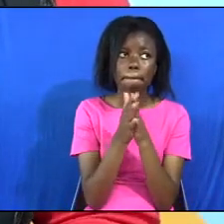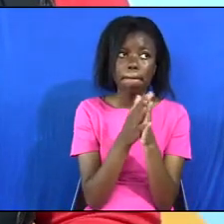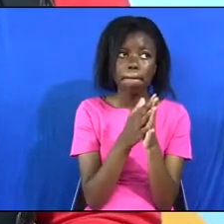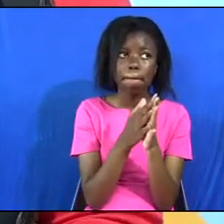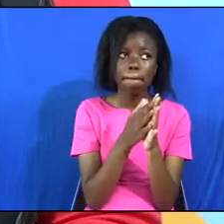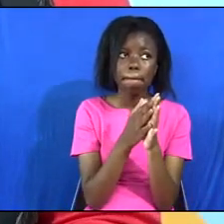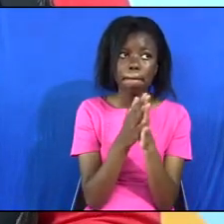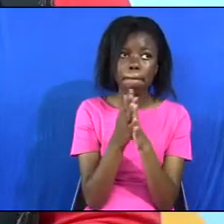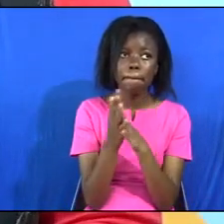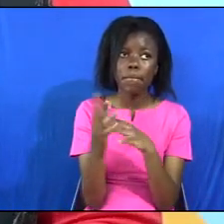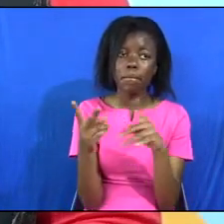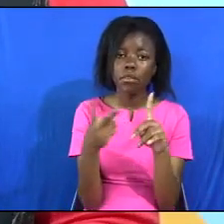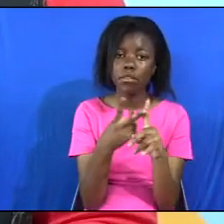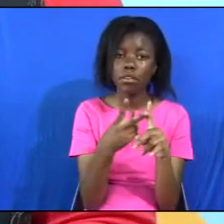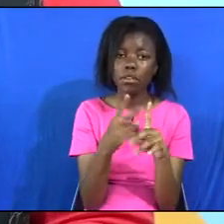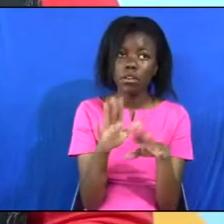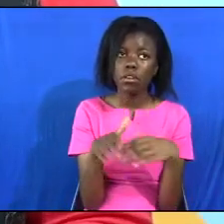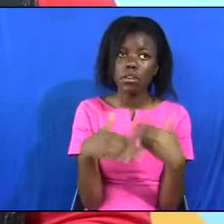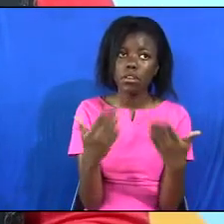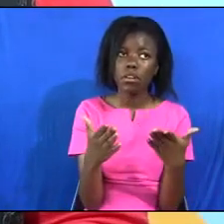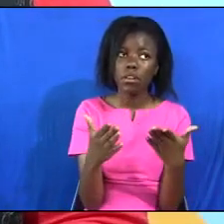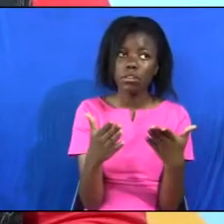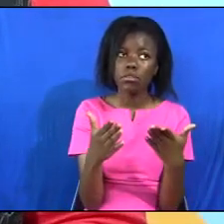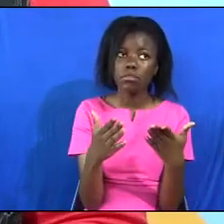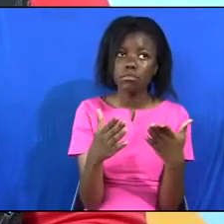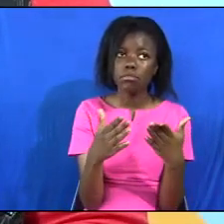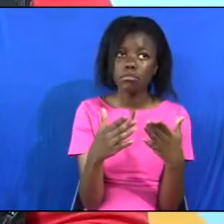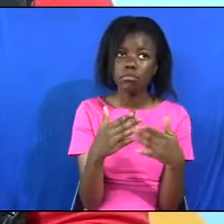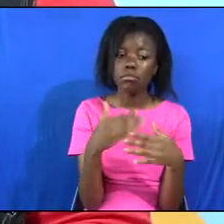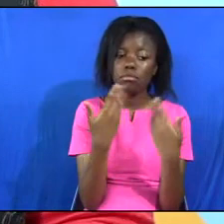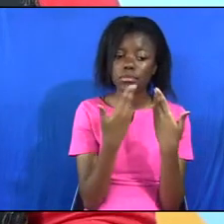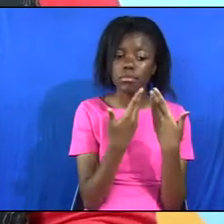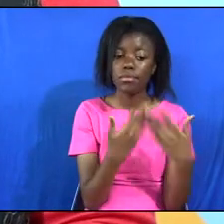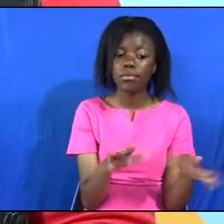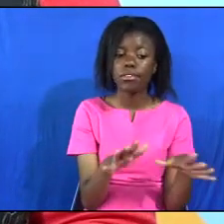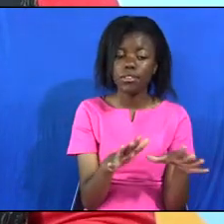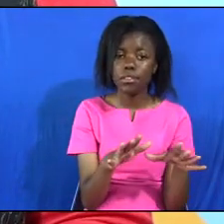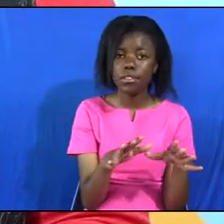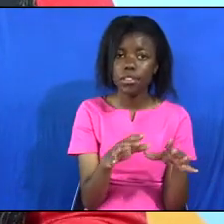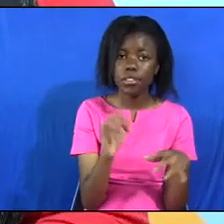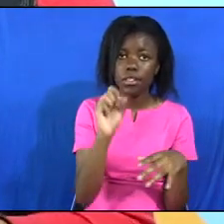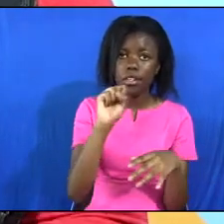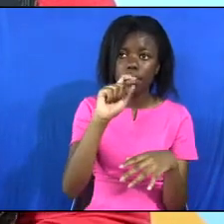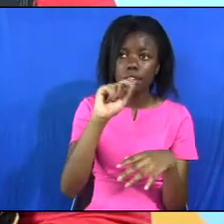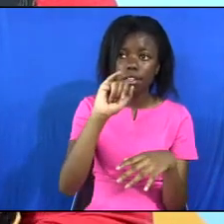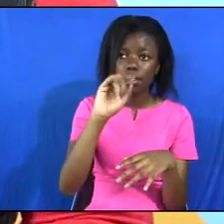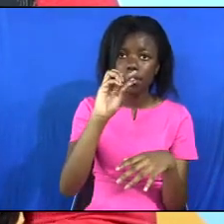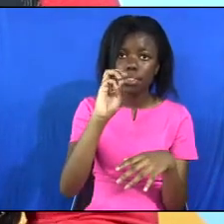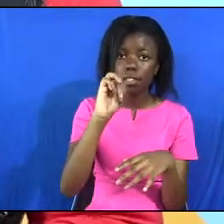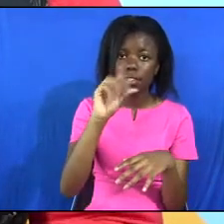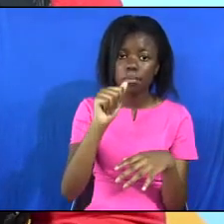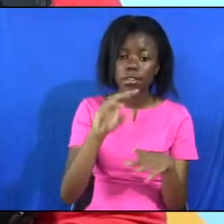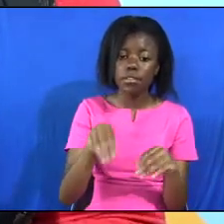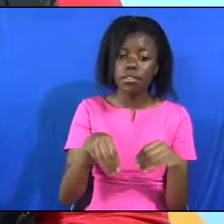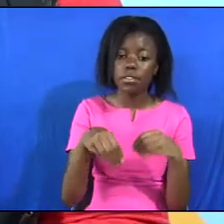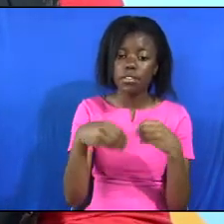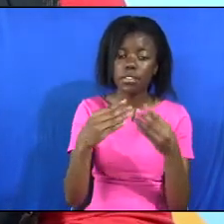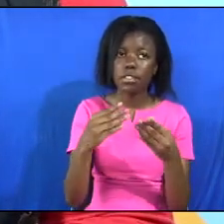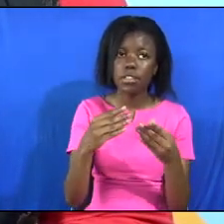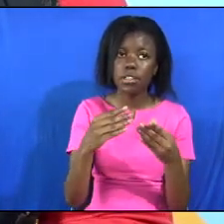Number two on how to get rid of stigma or how to counter stigma is to take absolute